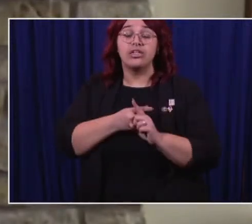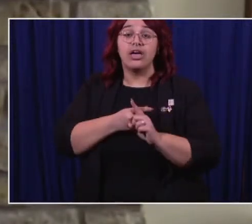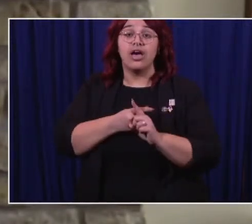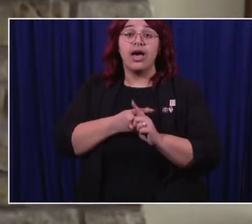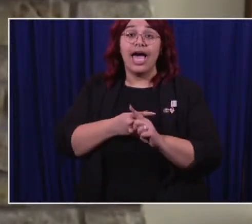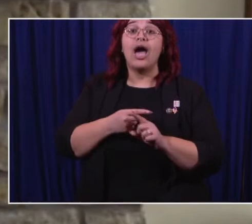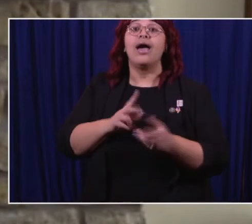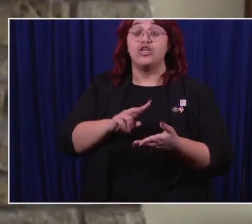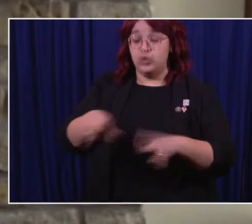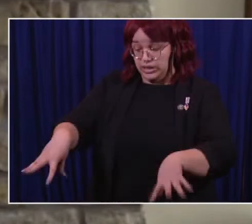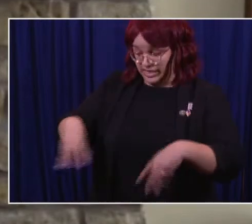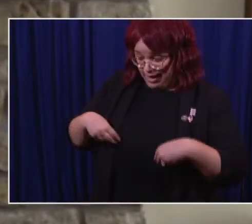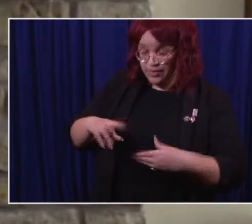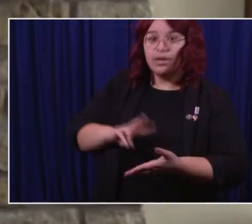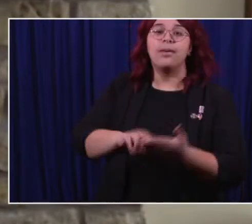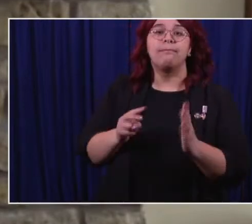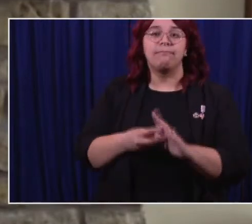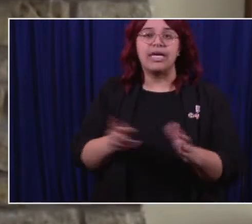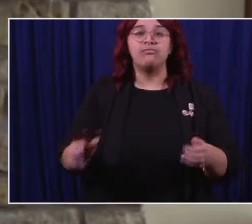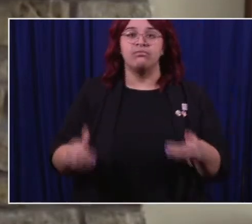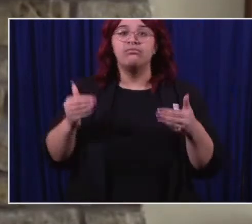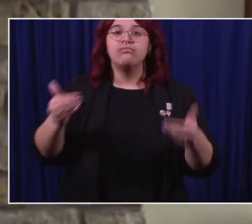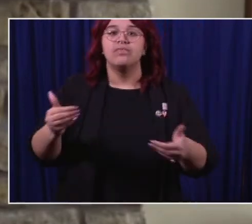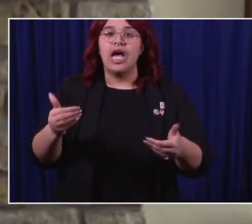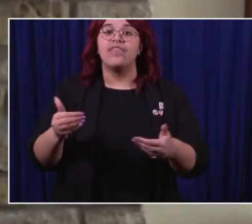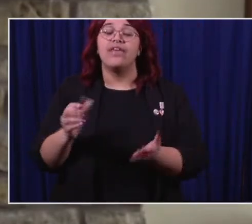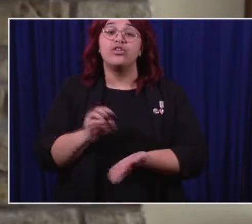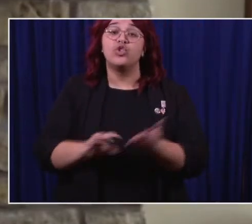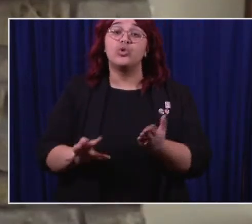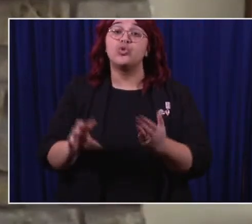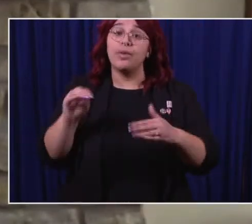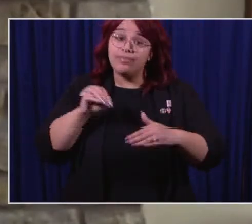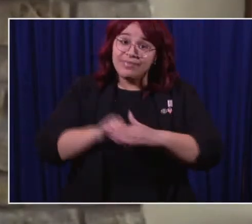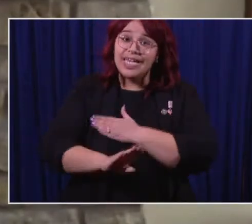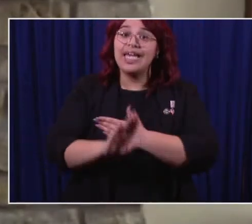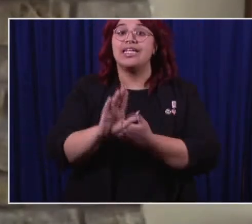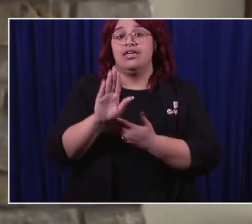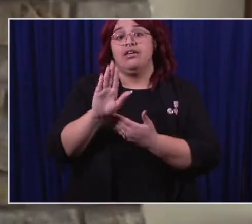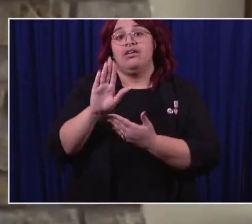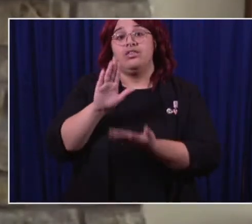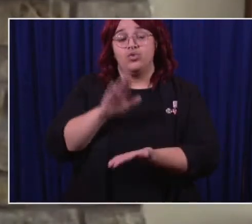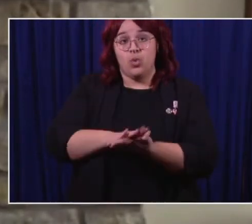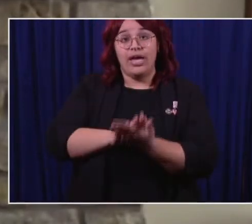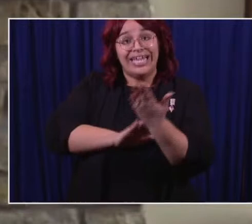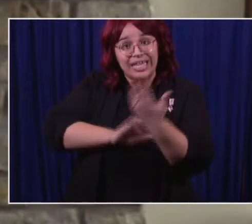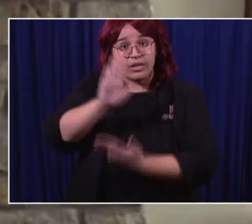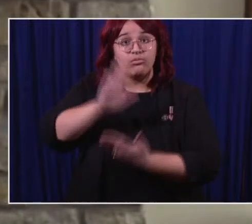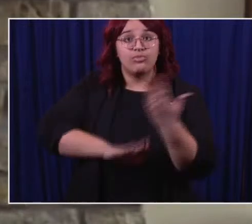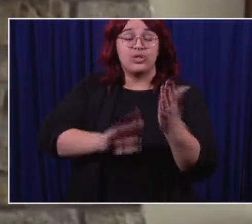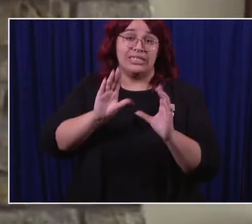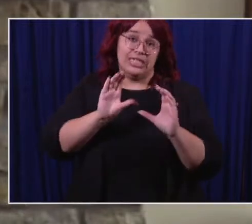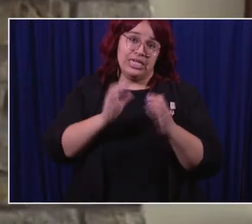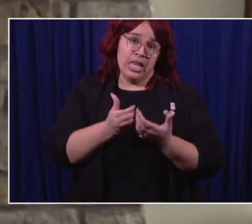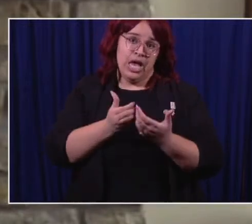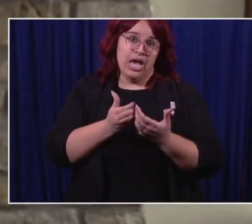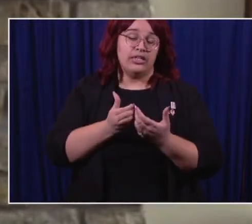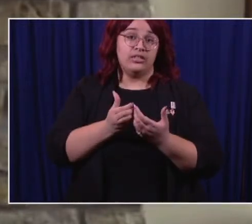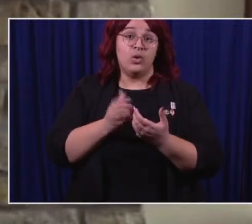state, because I think it's so very, very important. And I would say this to